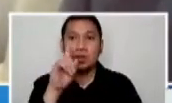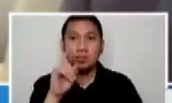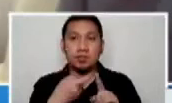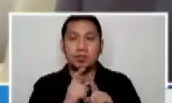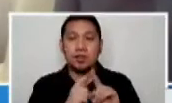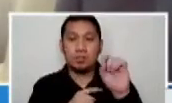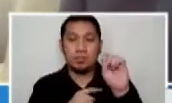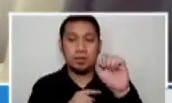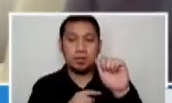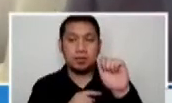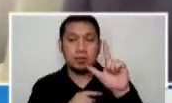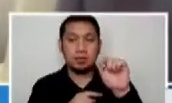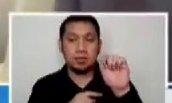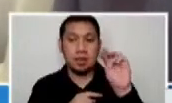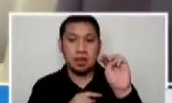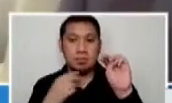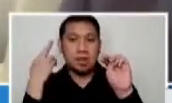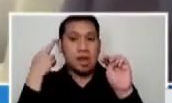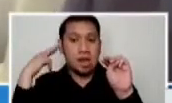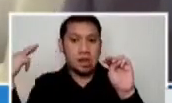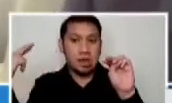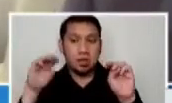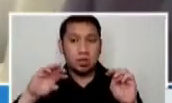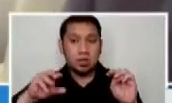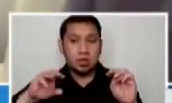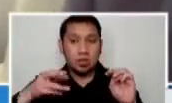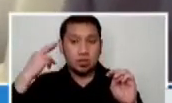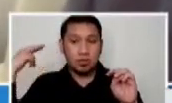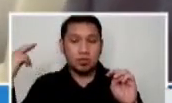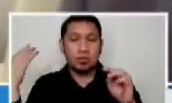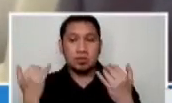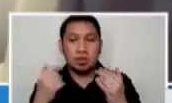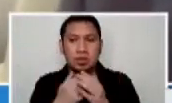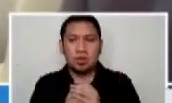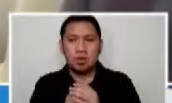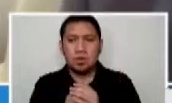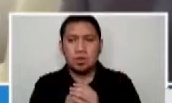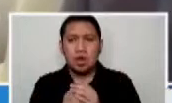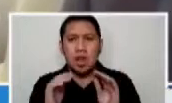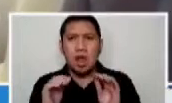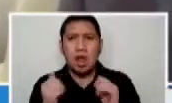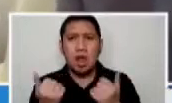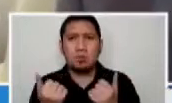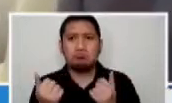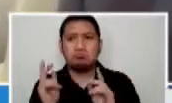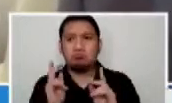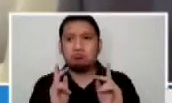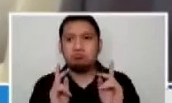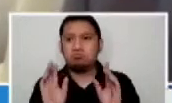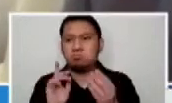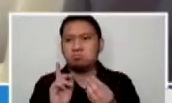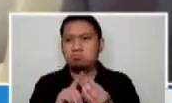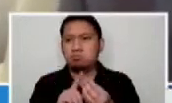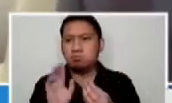Alhamdulillah, they tested negative from COVID-19, and now we are arranging for their return